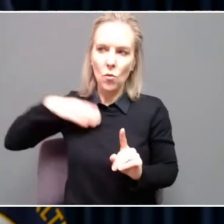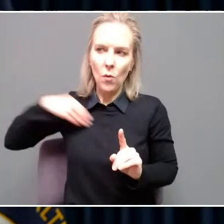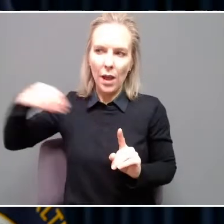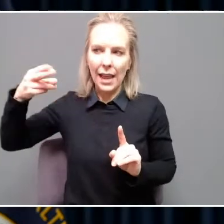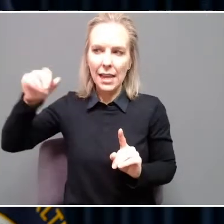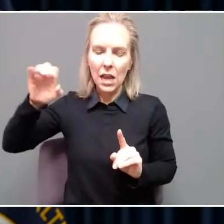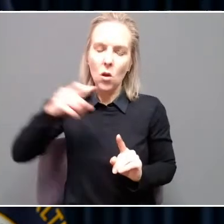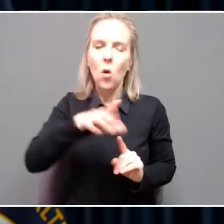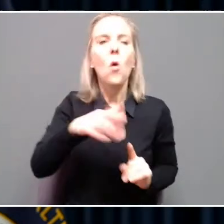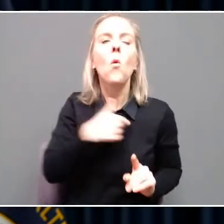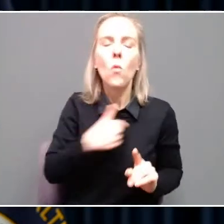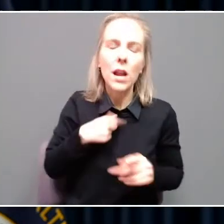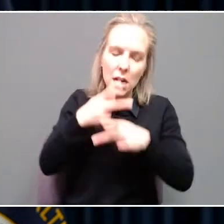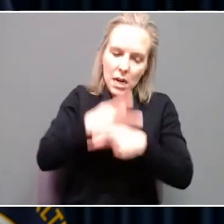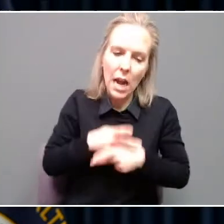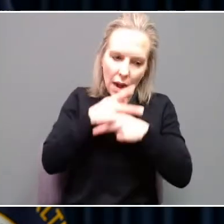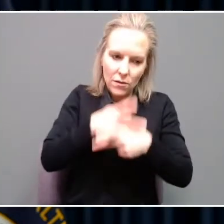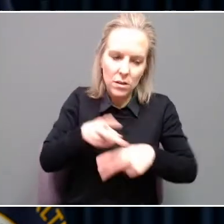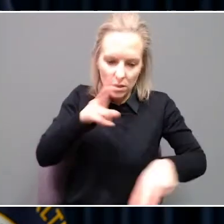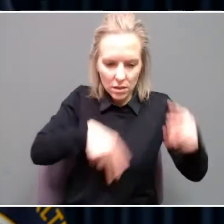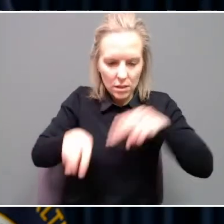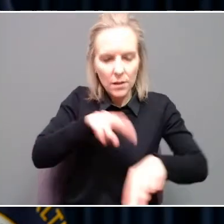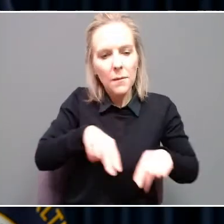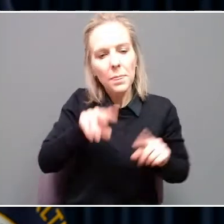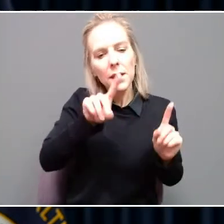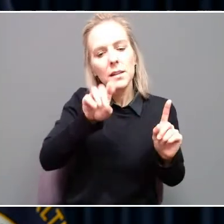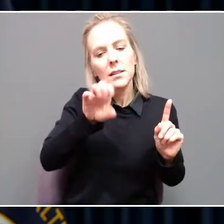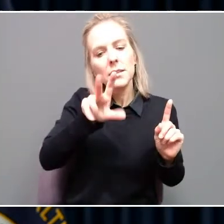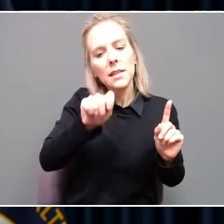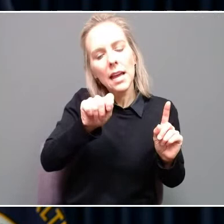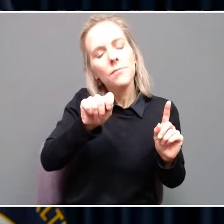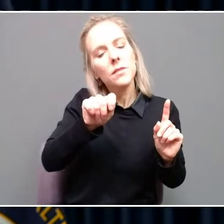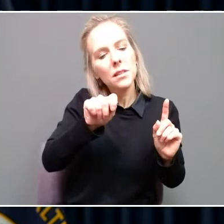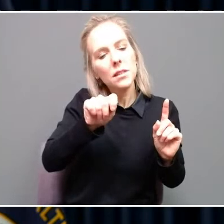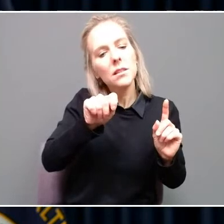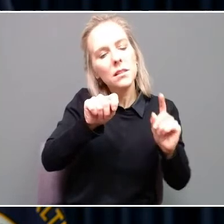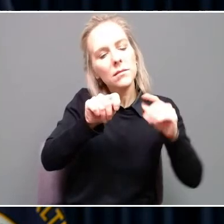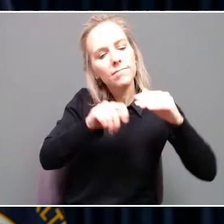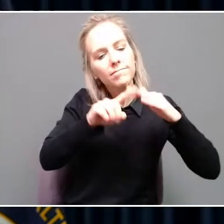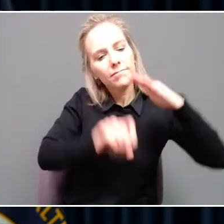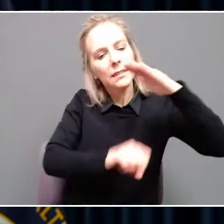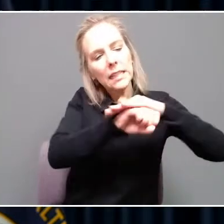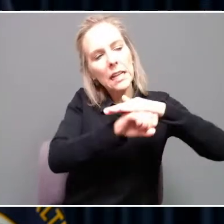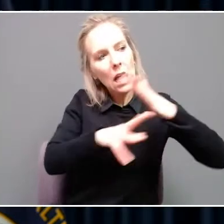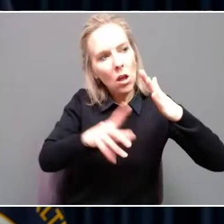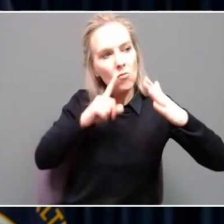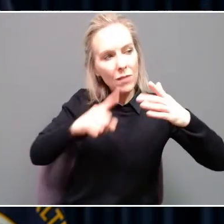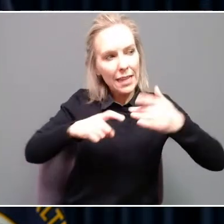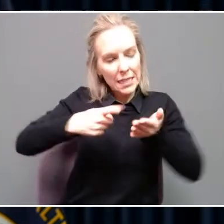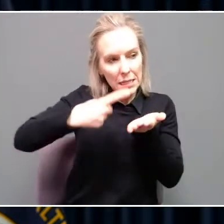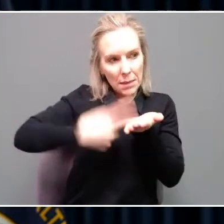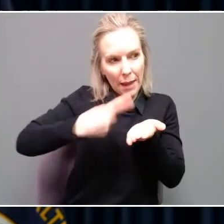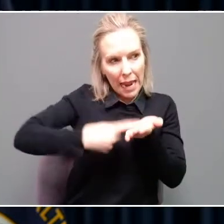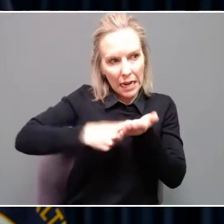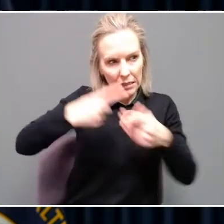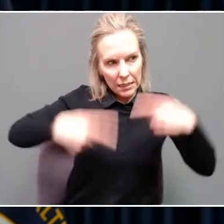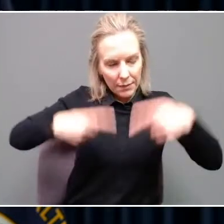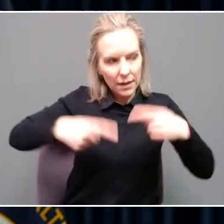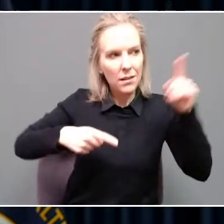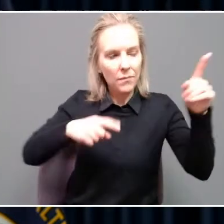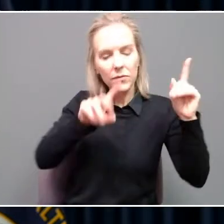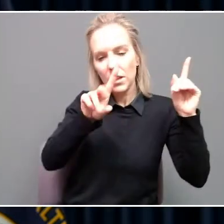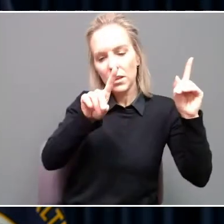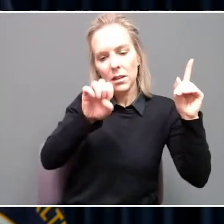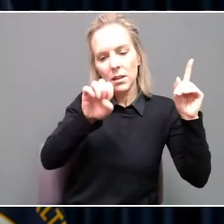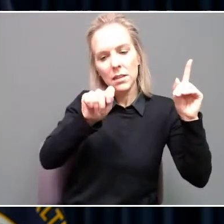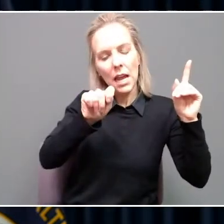ceiling. I would say debate. I'm not sure there's much to debate. The debt ceiling has always been